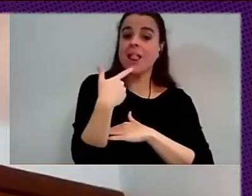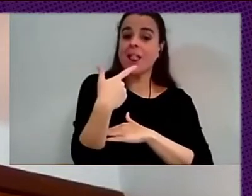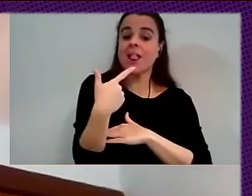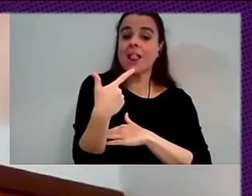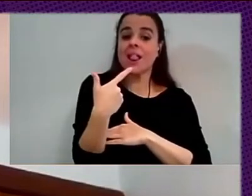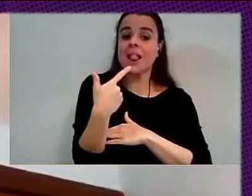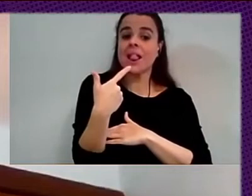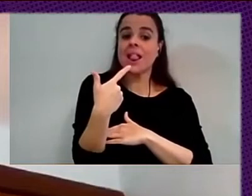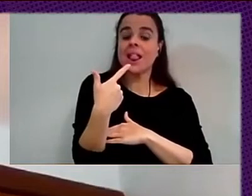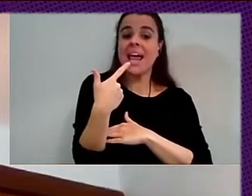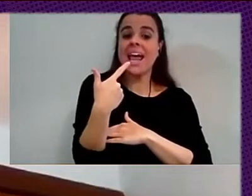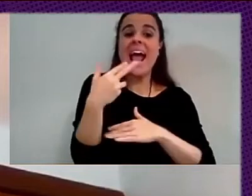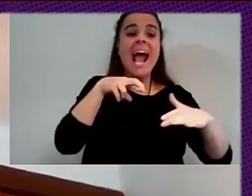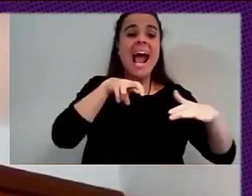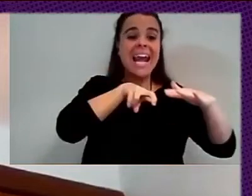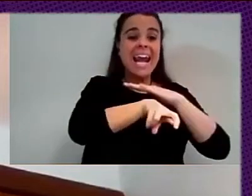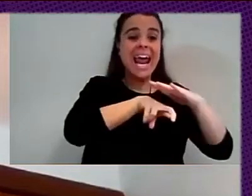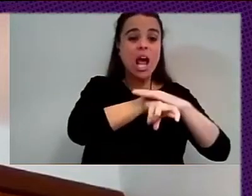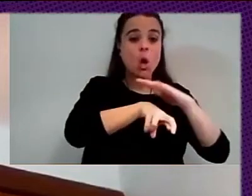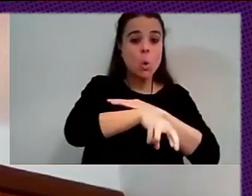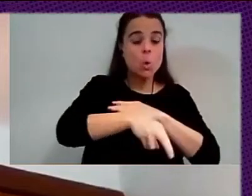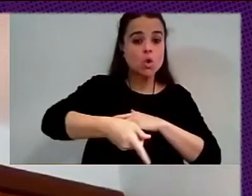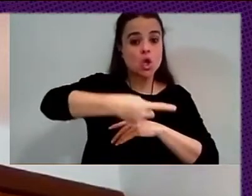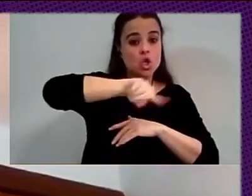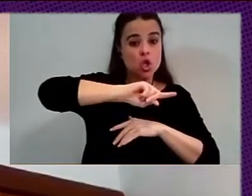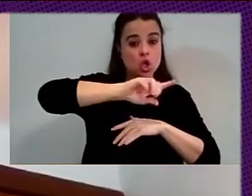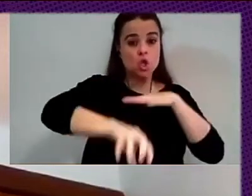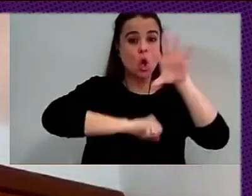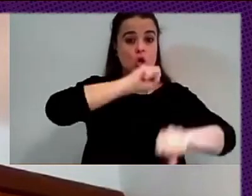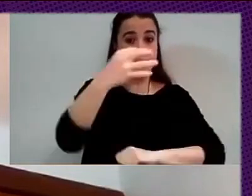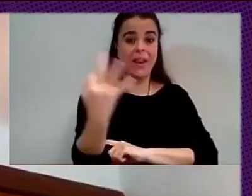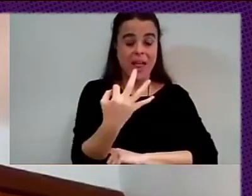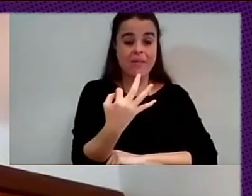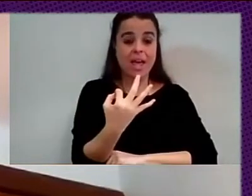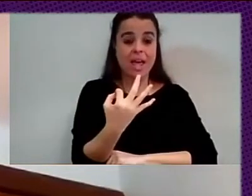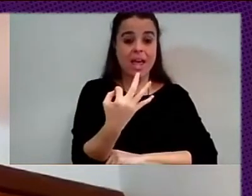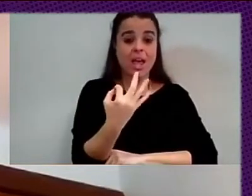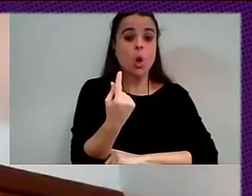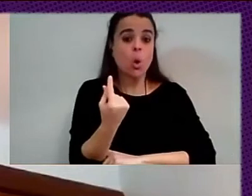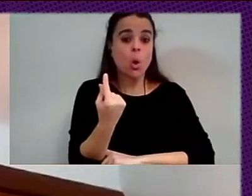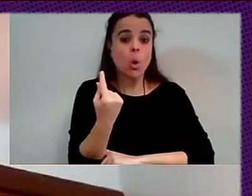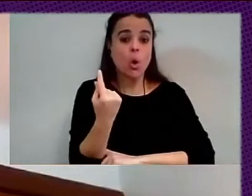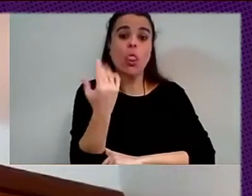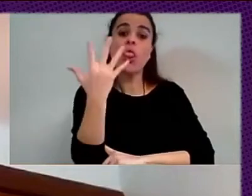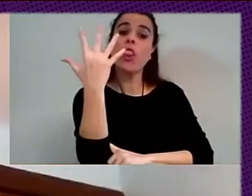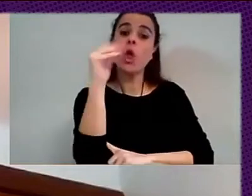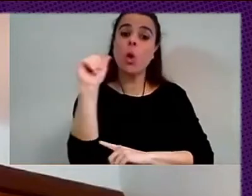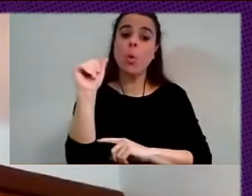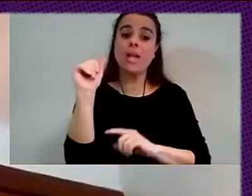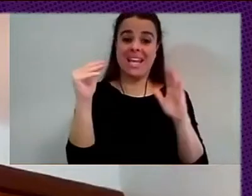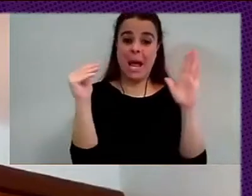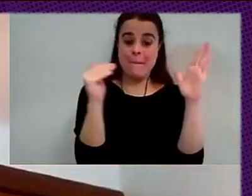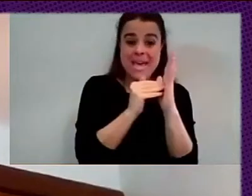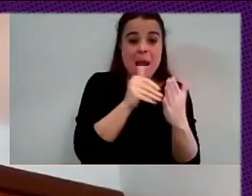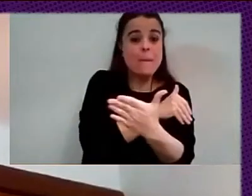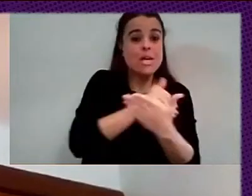consuming is somewhere around 50 billion metric tons total per year. And I go through some of this